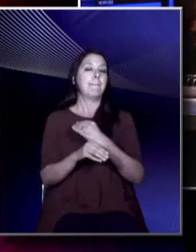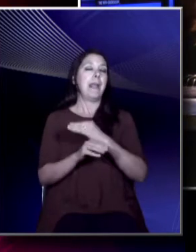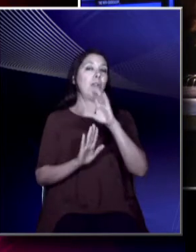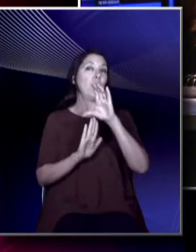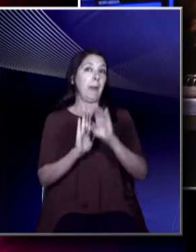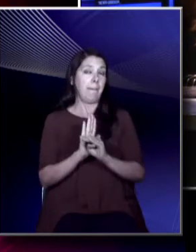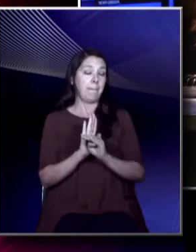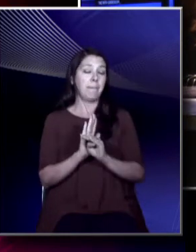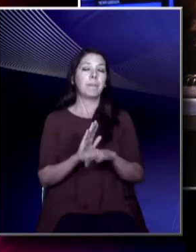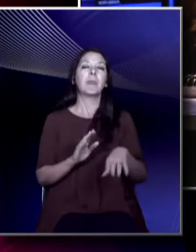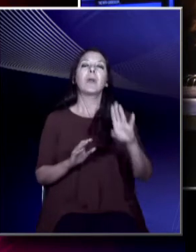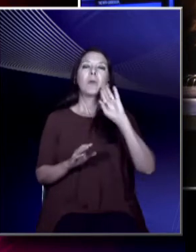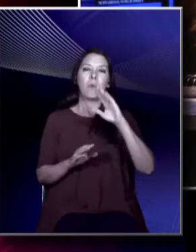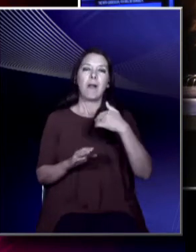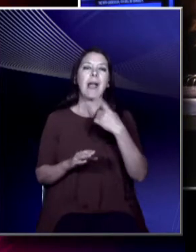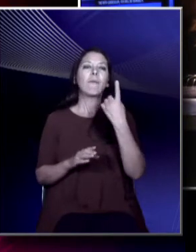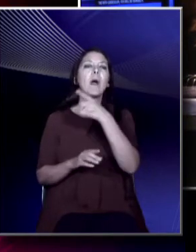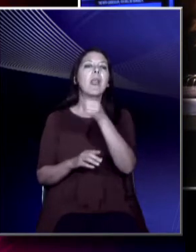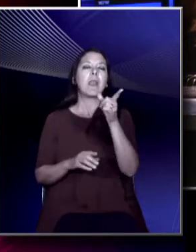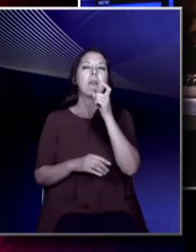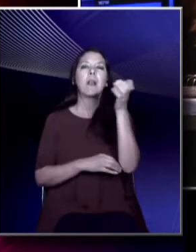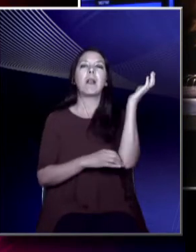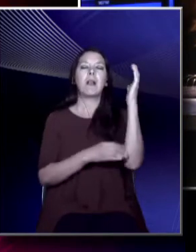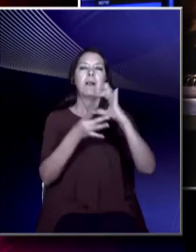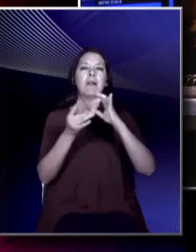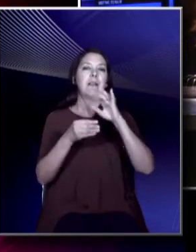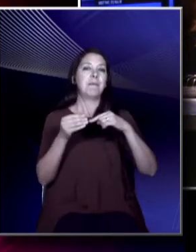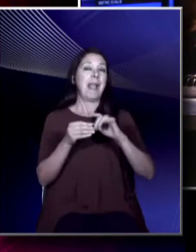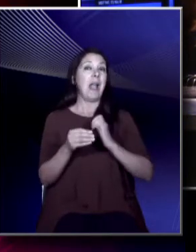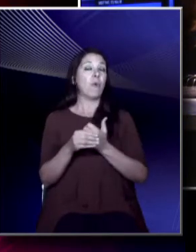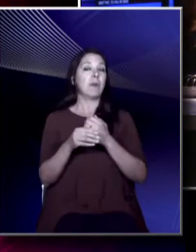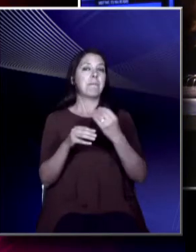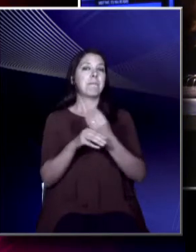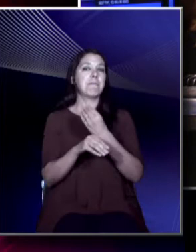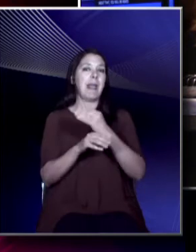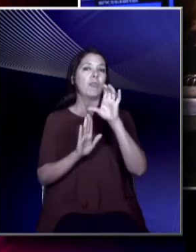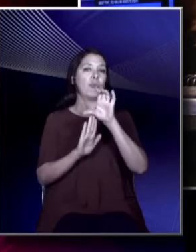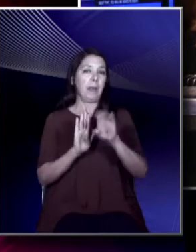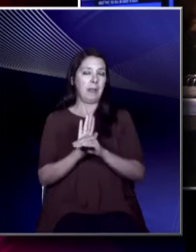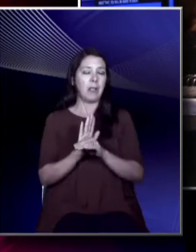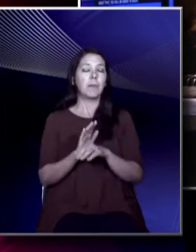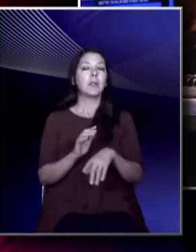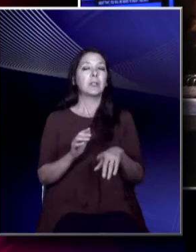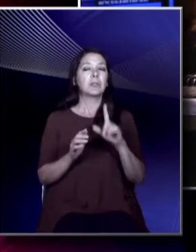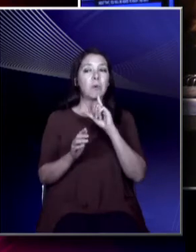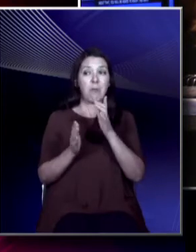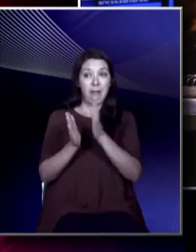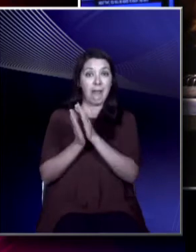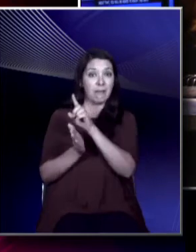a presentation about that. You will be asked to adopt the math curriculum.